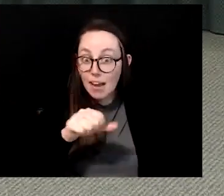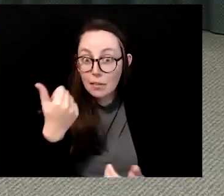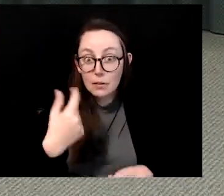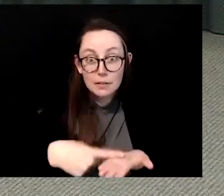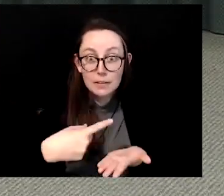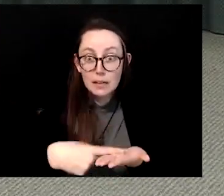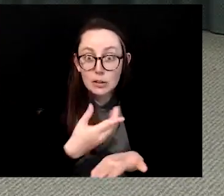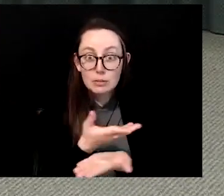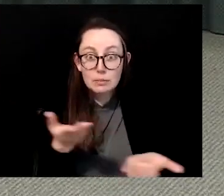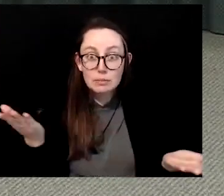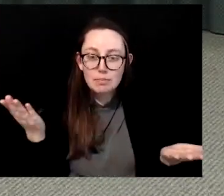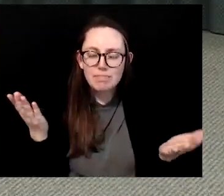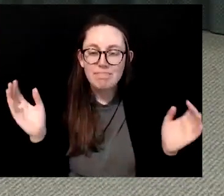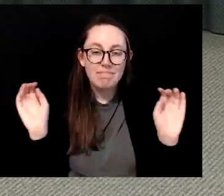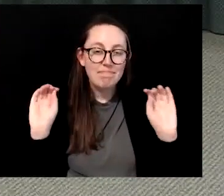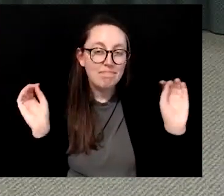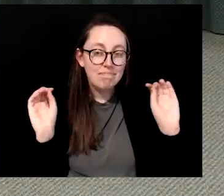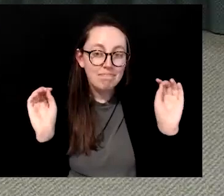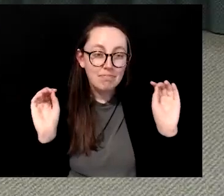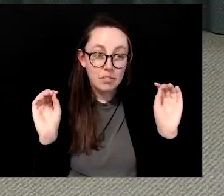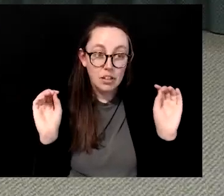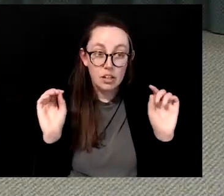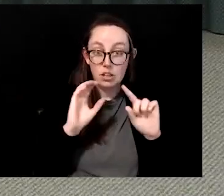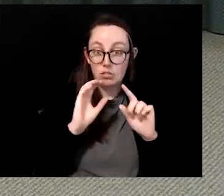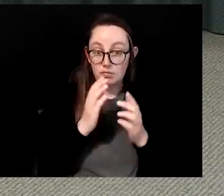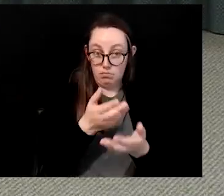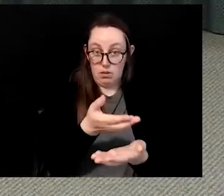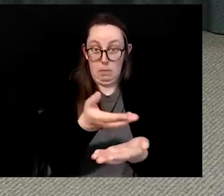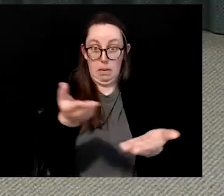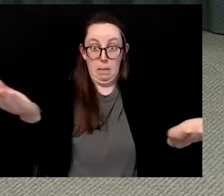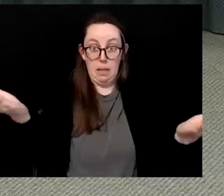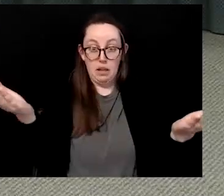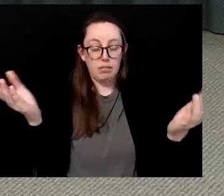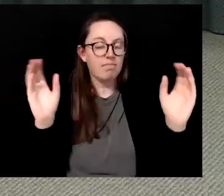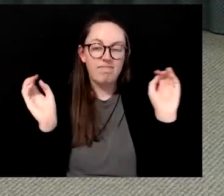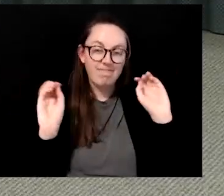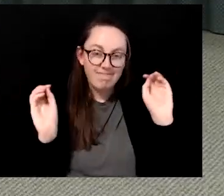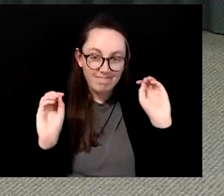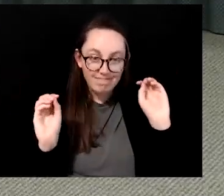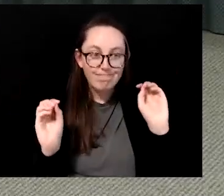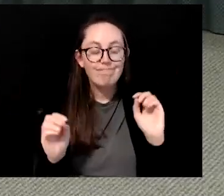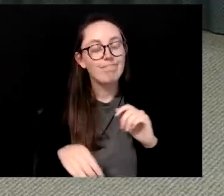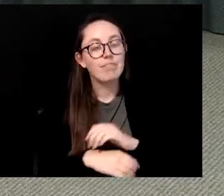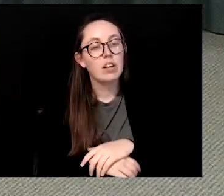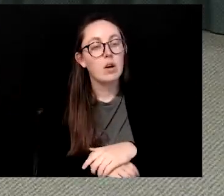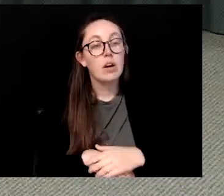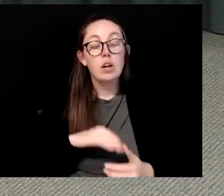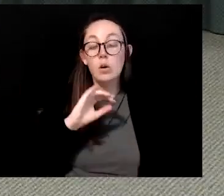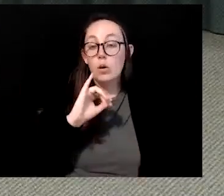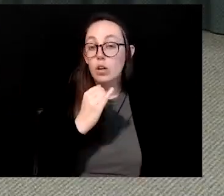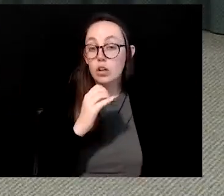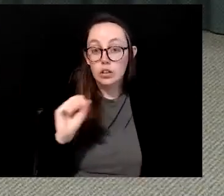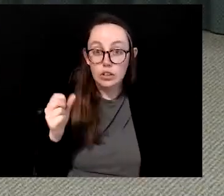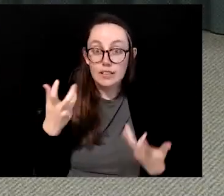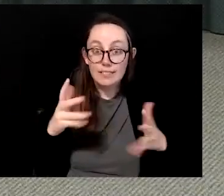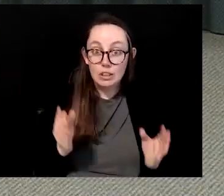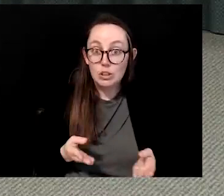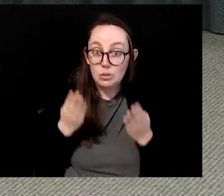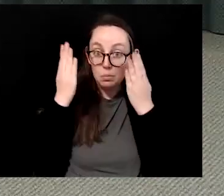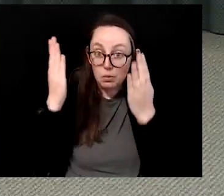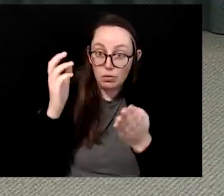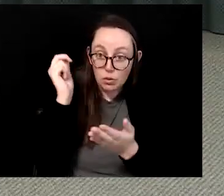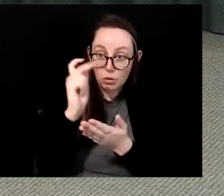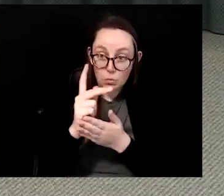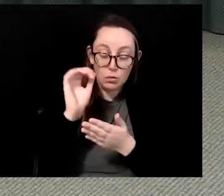no and I don't see any hands in the public so um in that case uh Jess has made a motion to approve the minutes of February